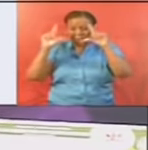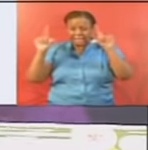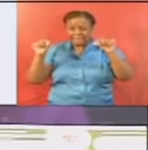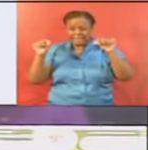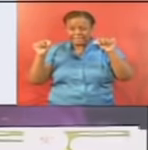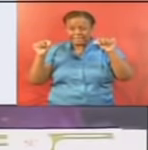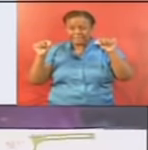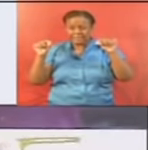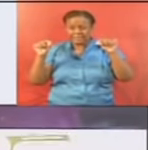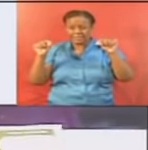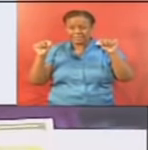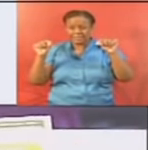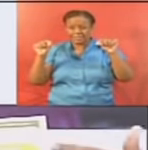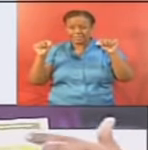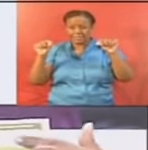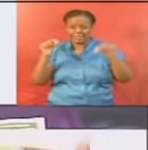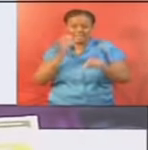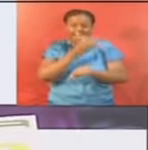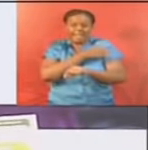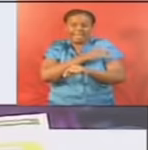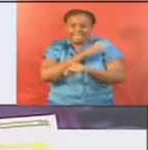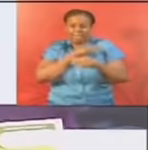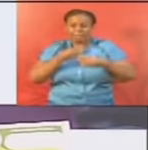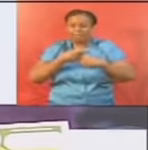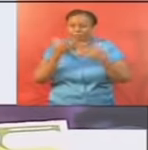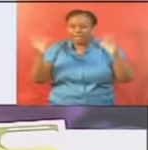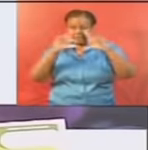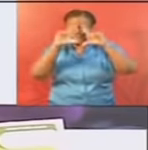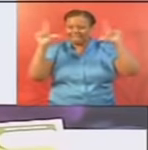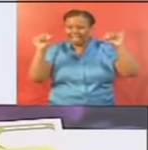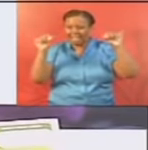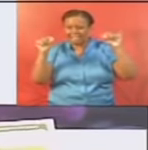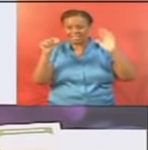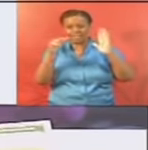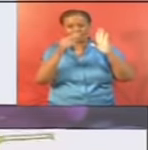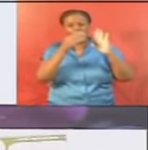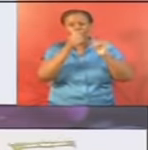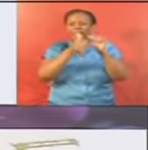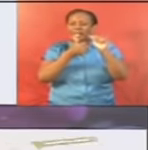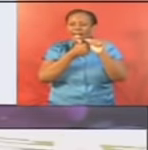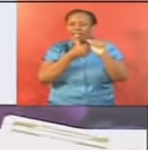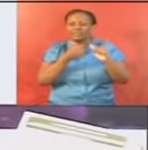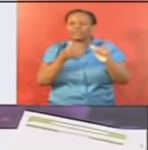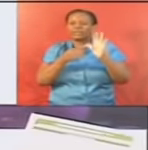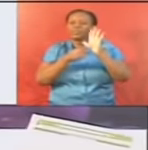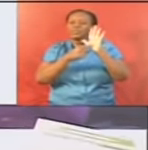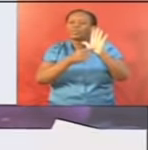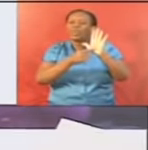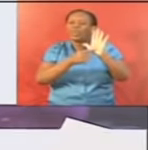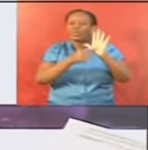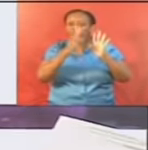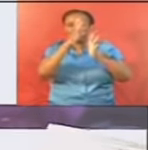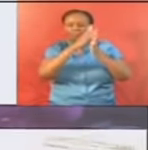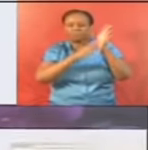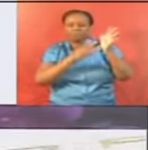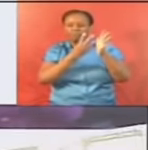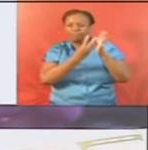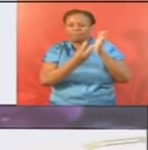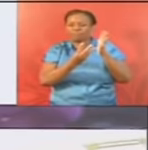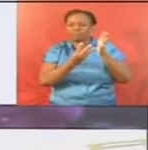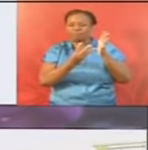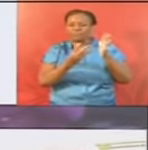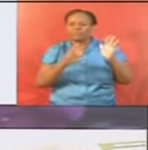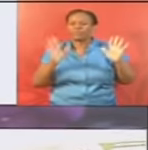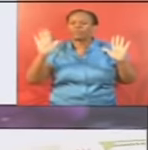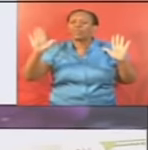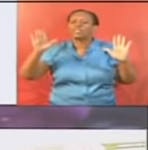facilities, you would notice that at the back of the card, the schedule that tells you what vaccines your child is